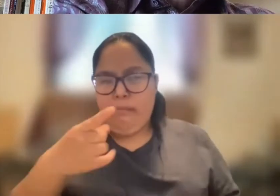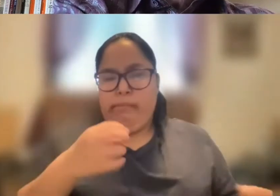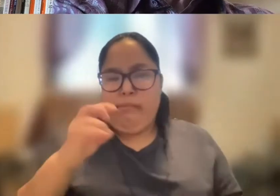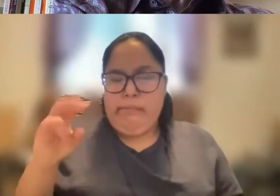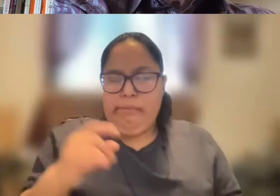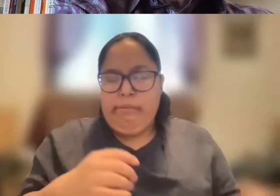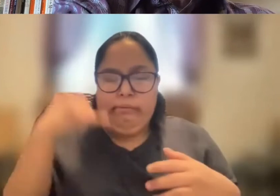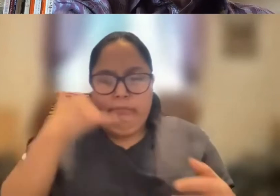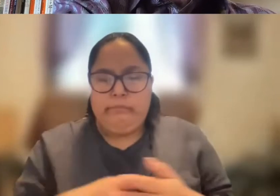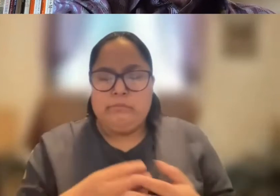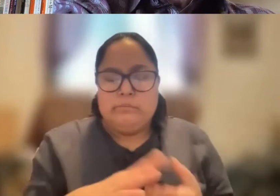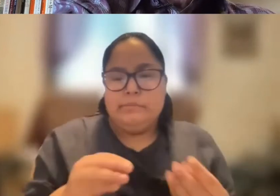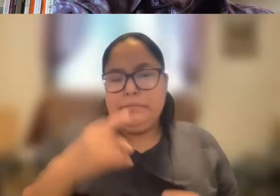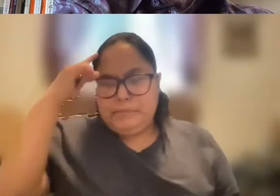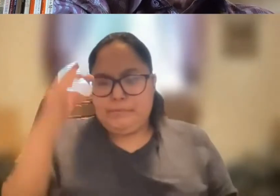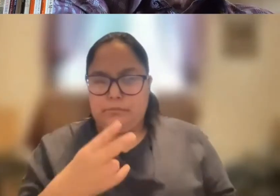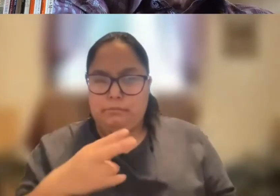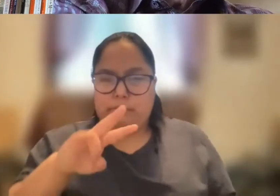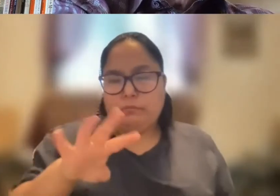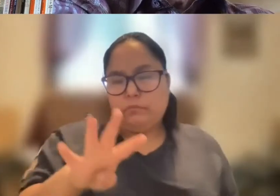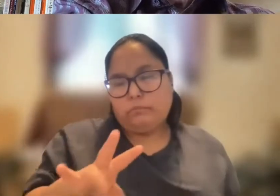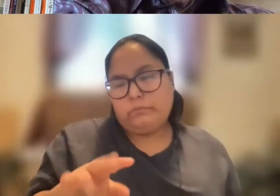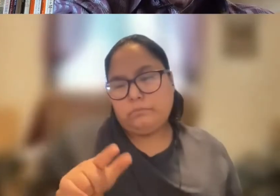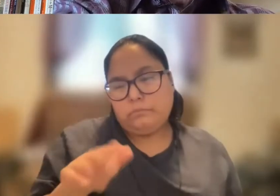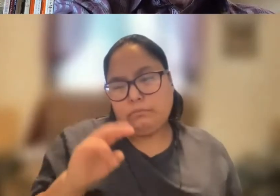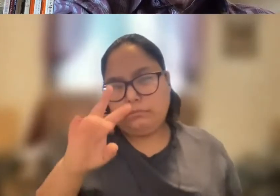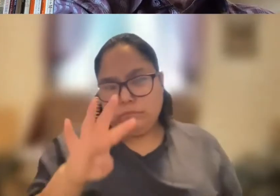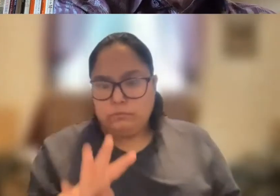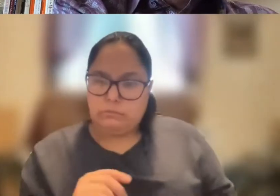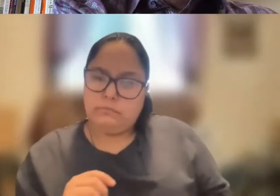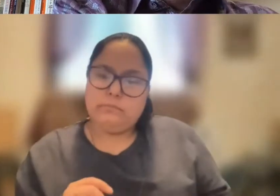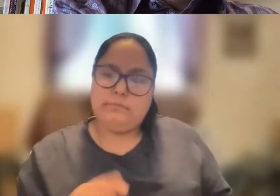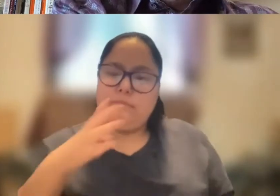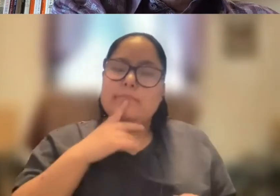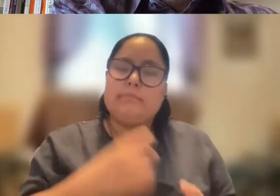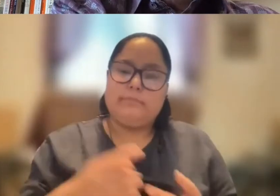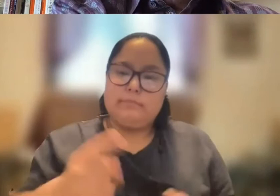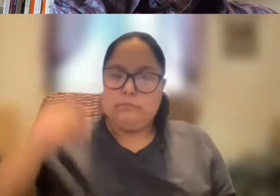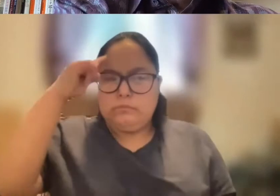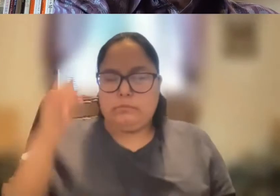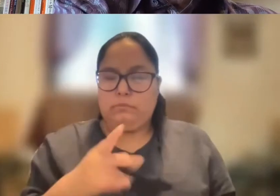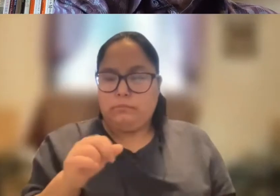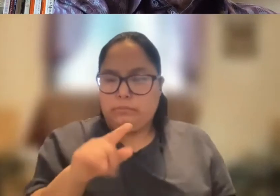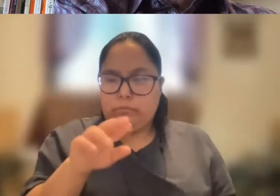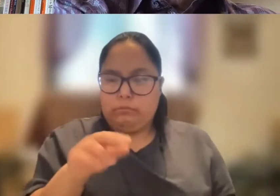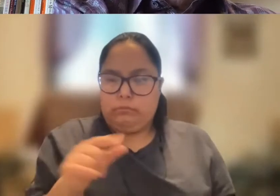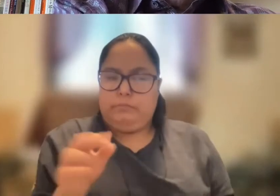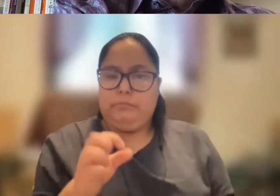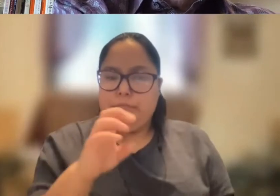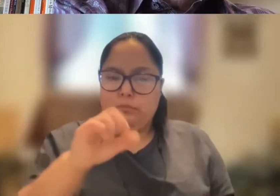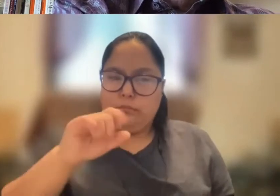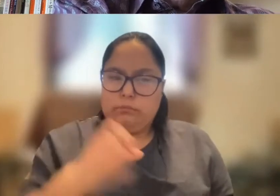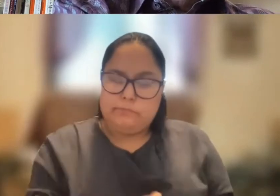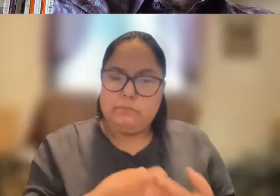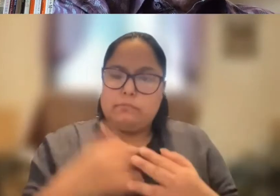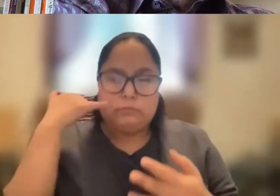number. It's open 7/24. People can call to report any sexual misconduct to that